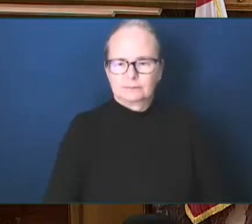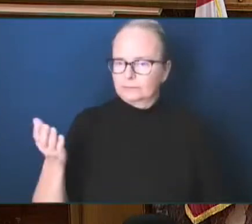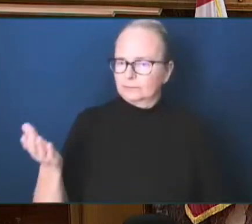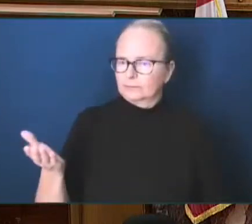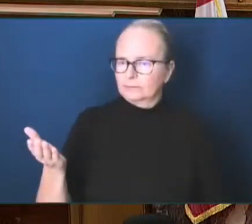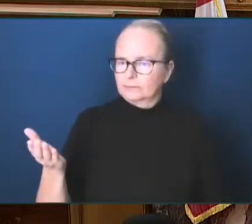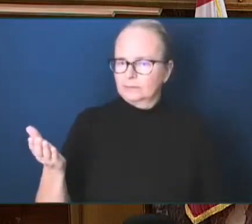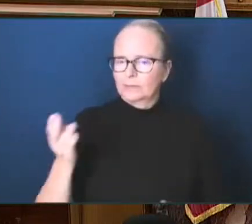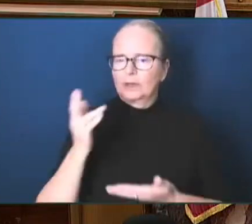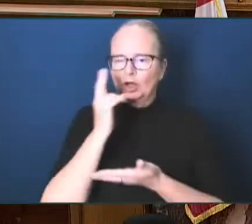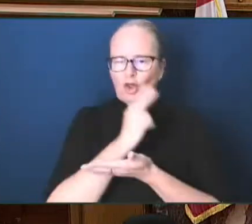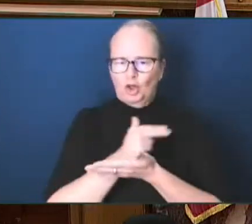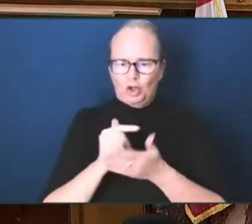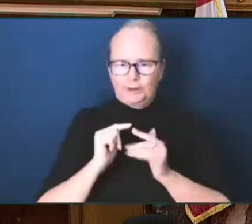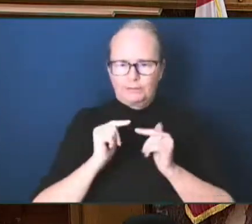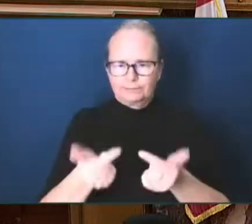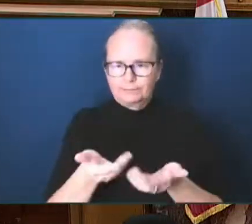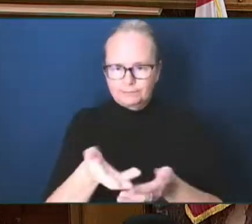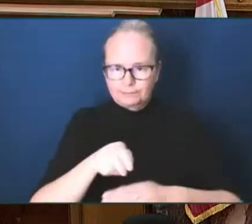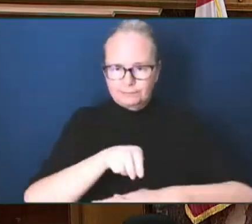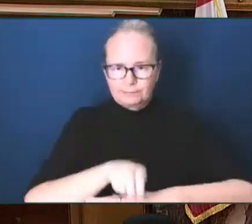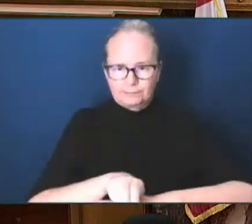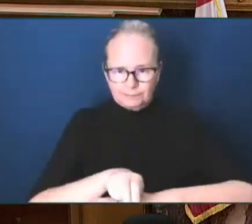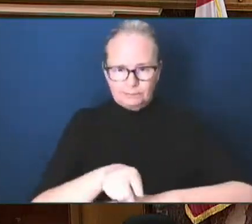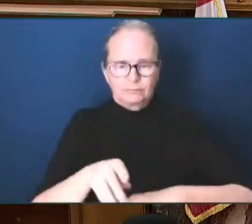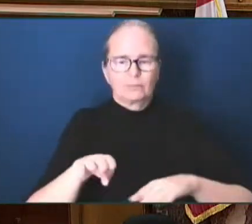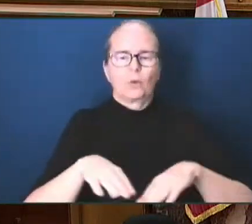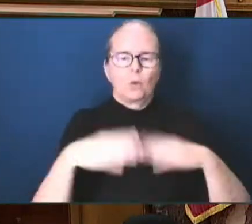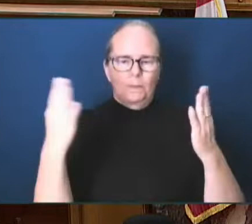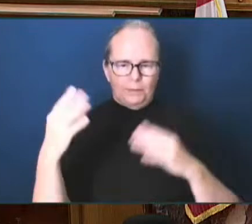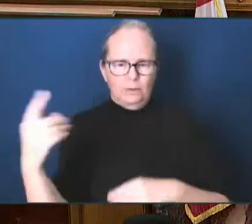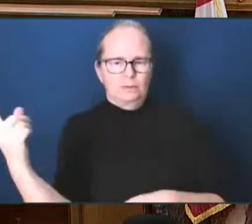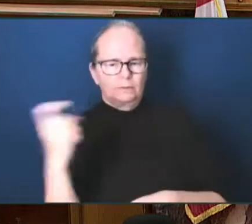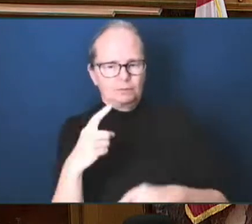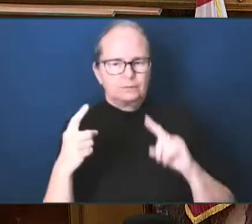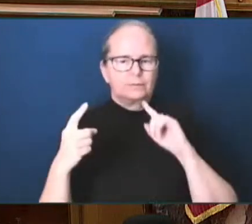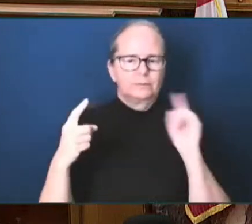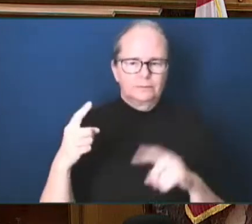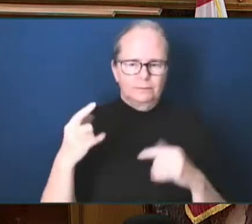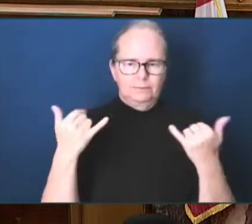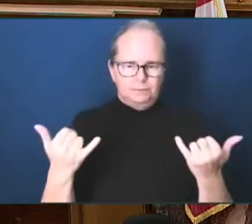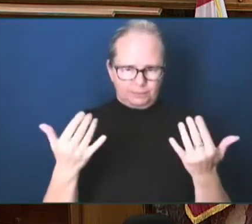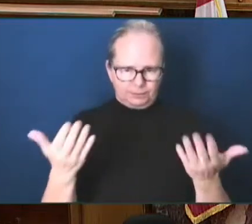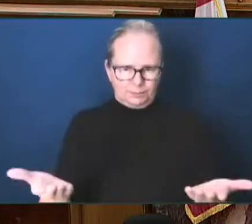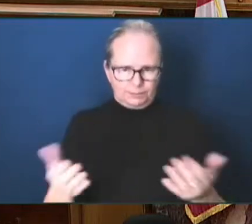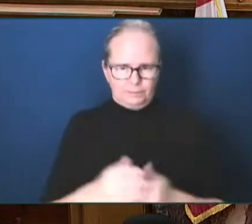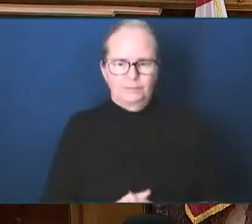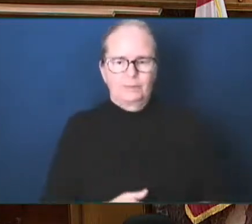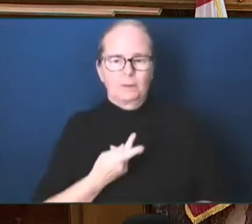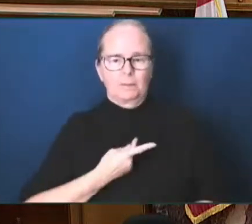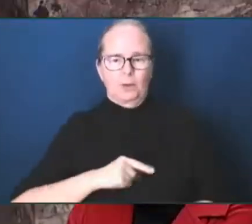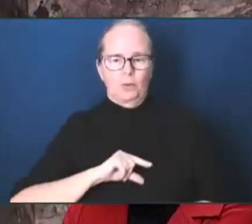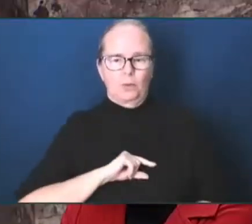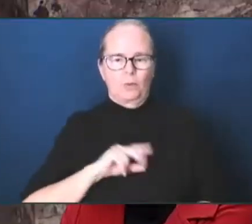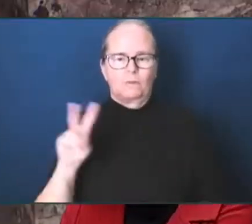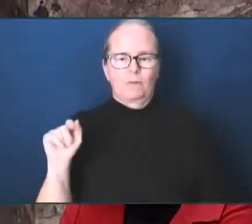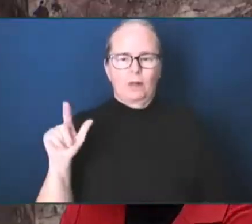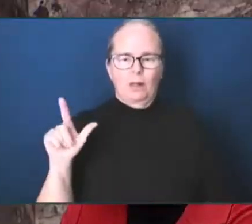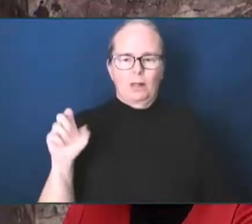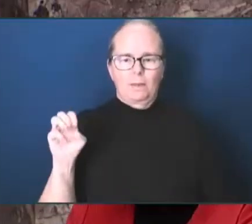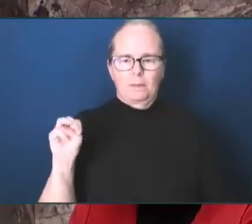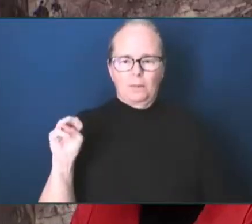Oral questions by members. Member for Prince George Valemount. Thank you very much, Mr. Speaker.